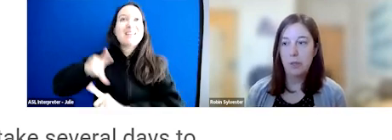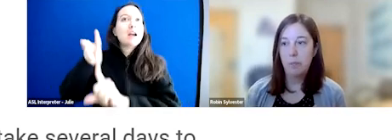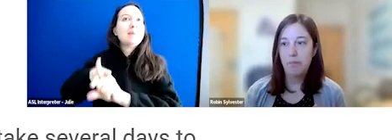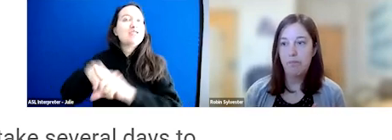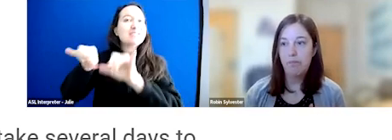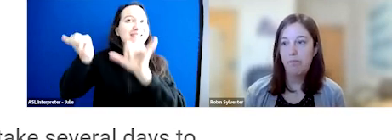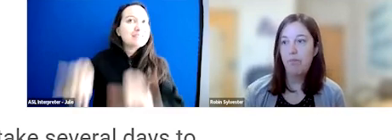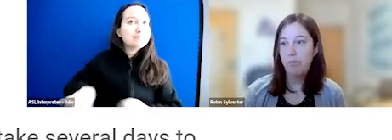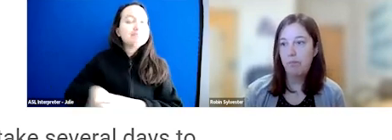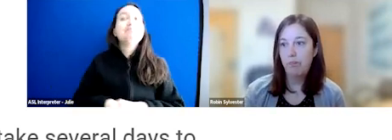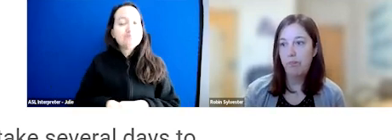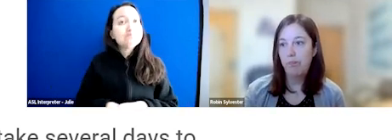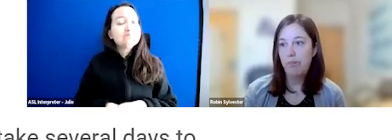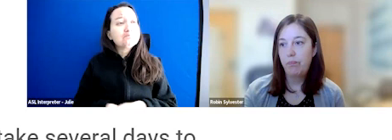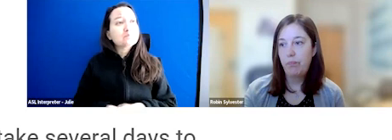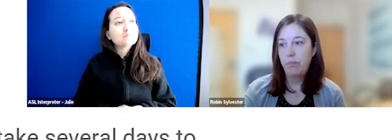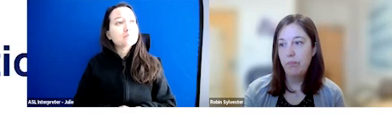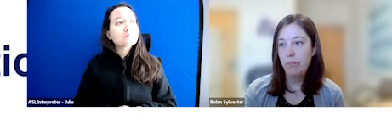in the system.